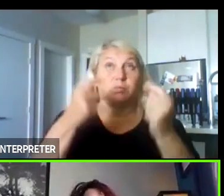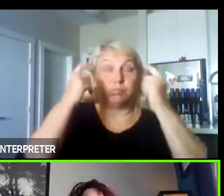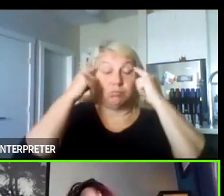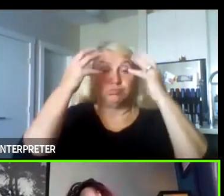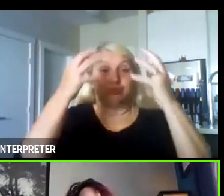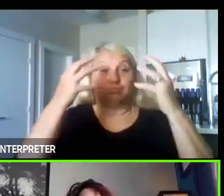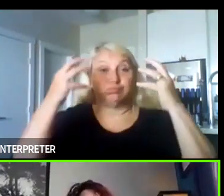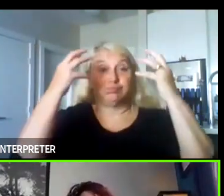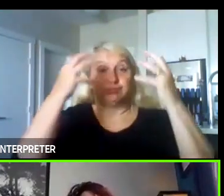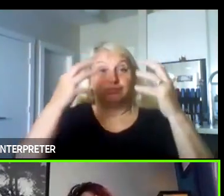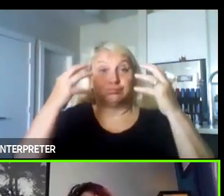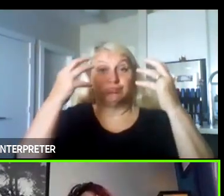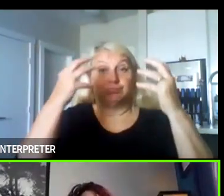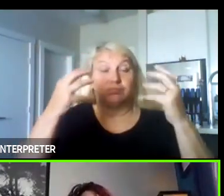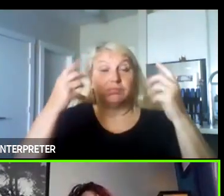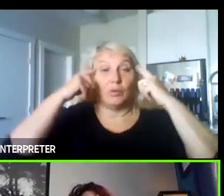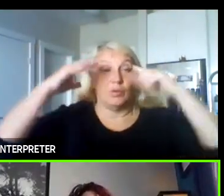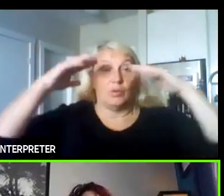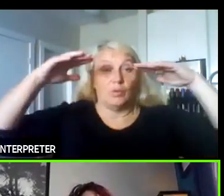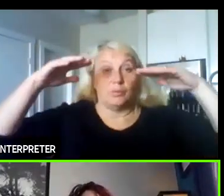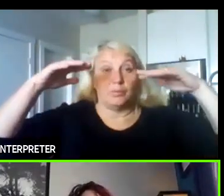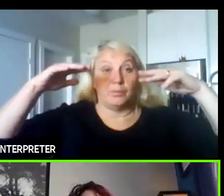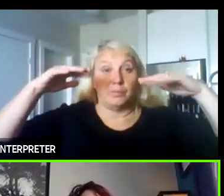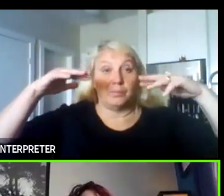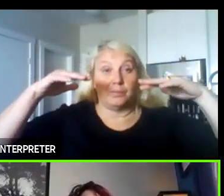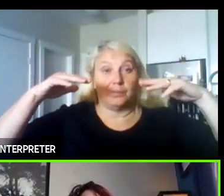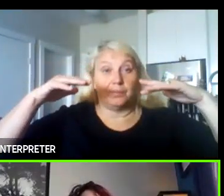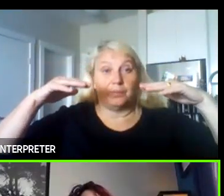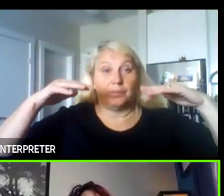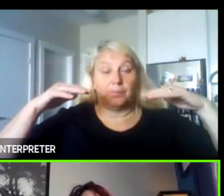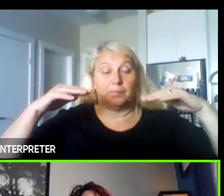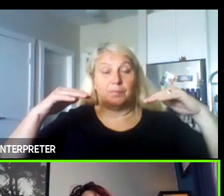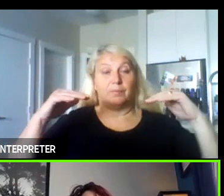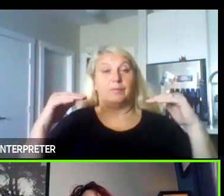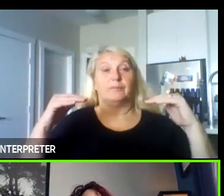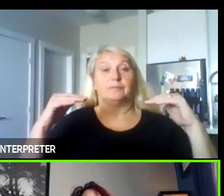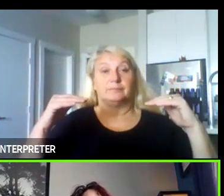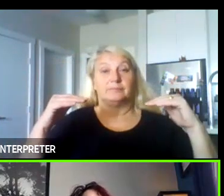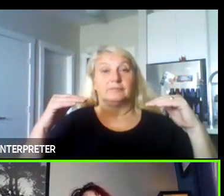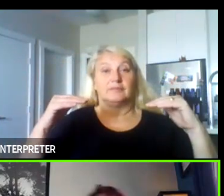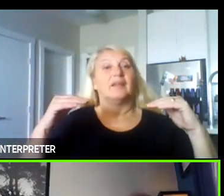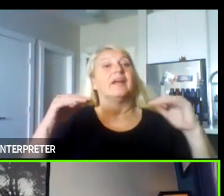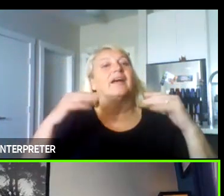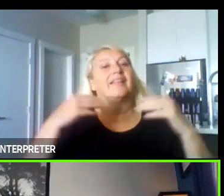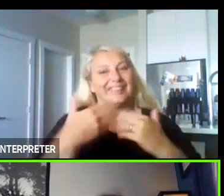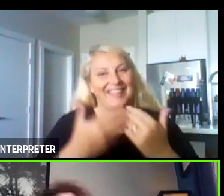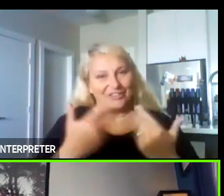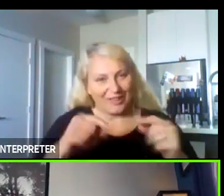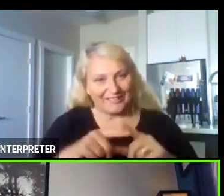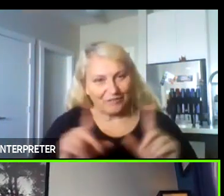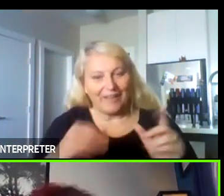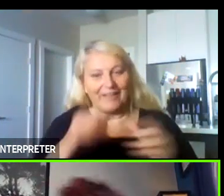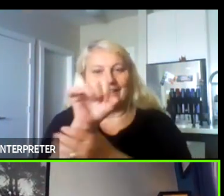some equilibrium as we come back and try a different way.